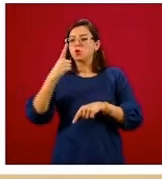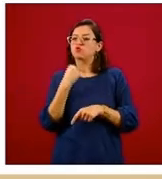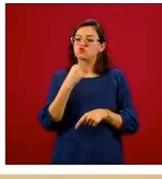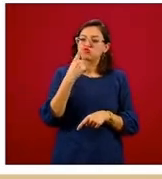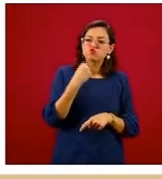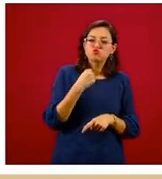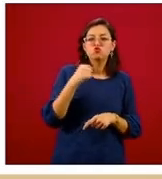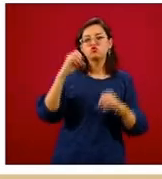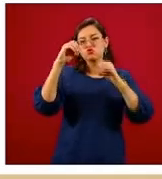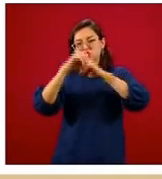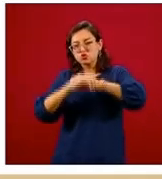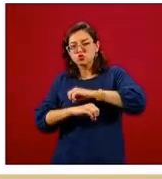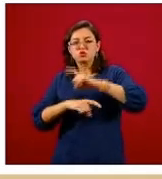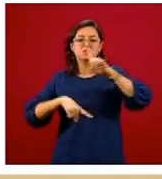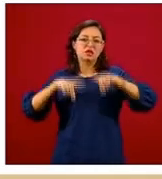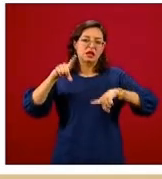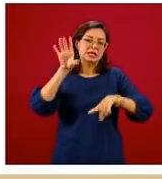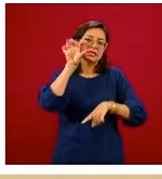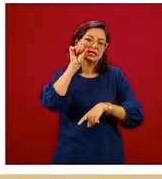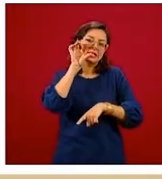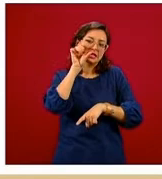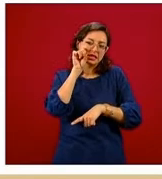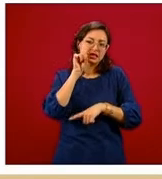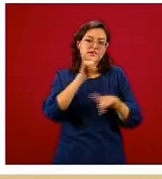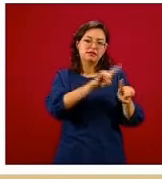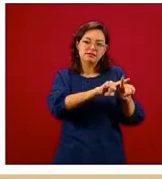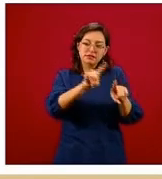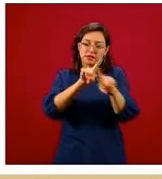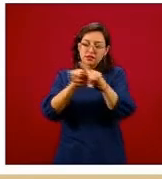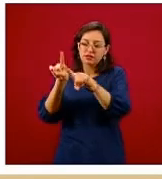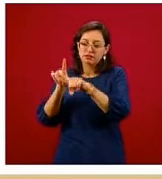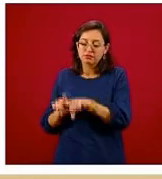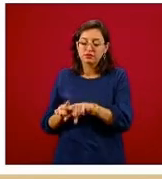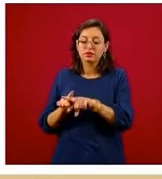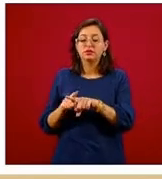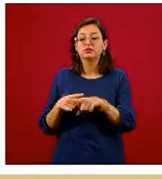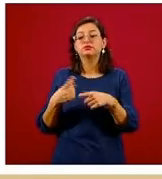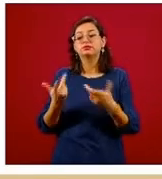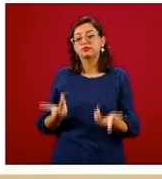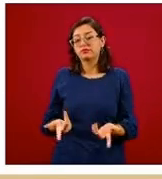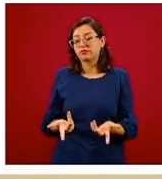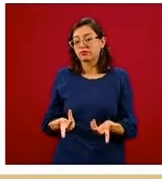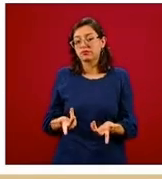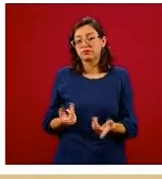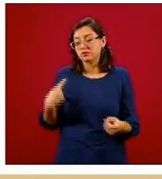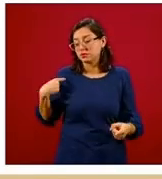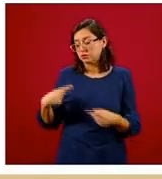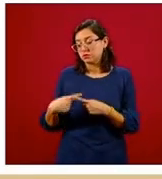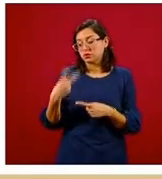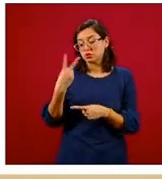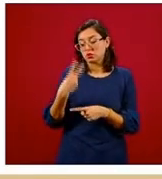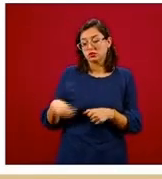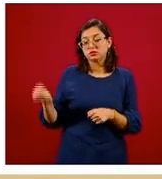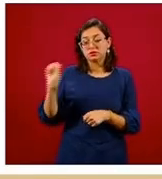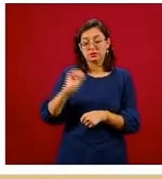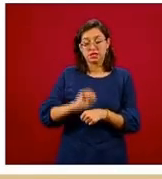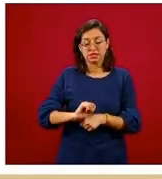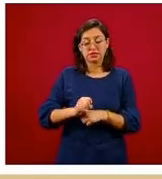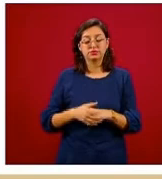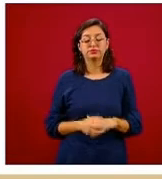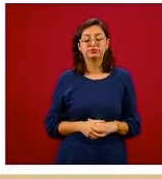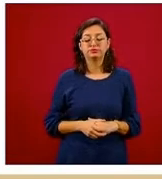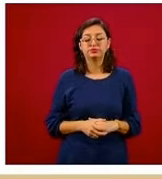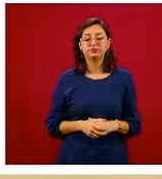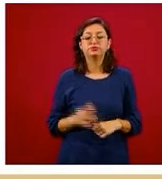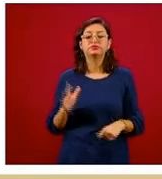with the red colors and the cases that are still outstanding for confirmation, light orange based colors, these have